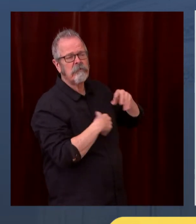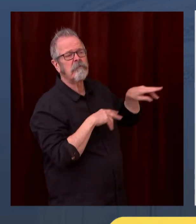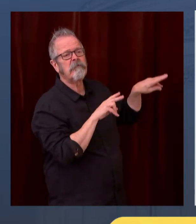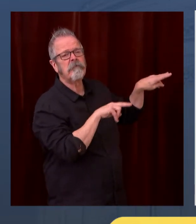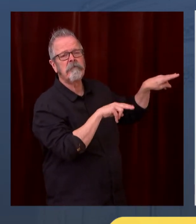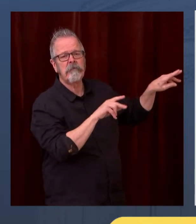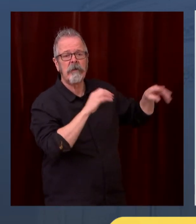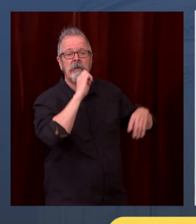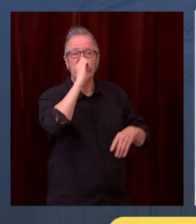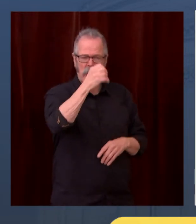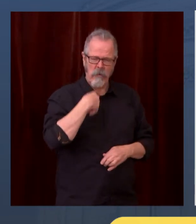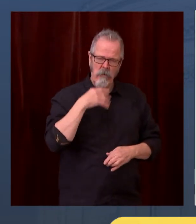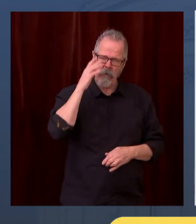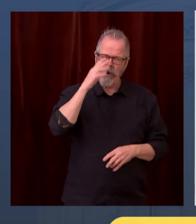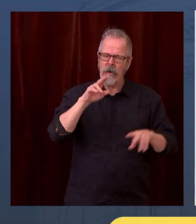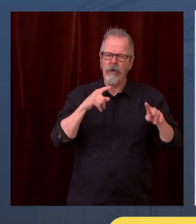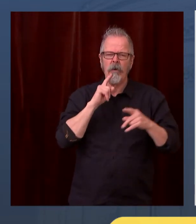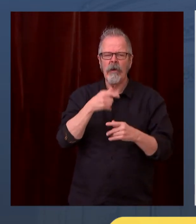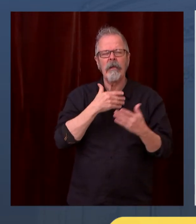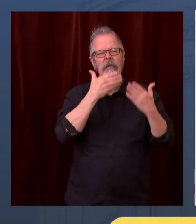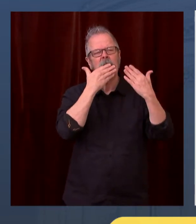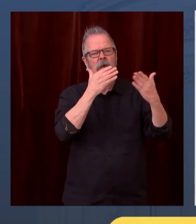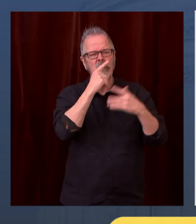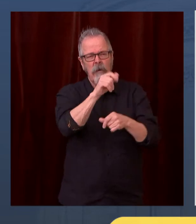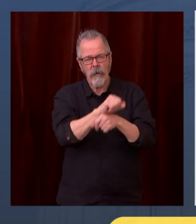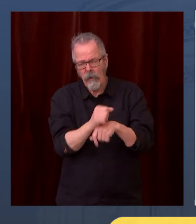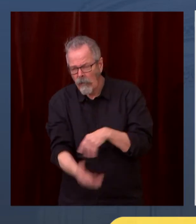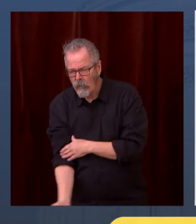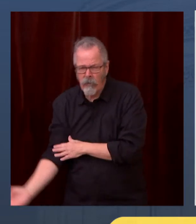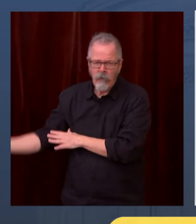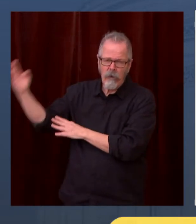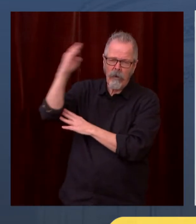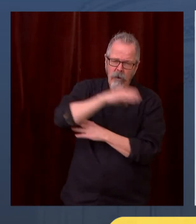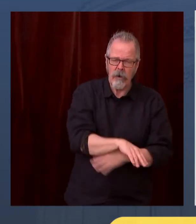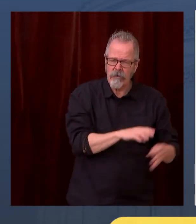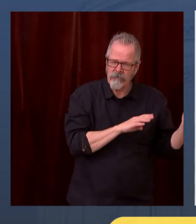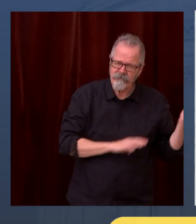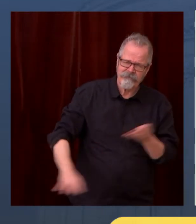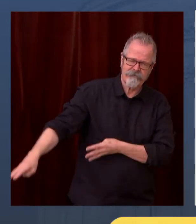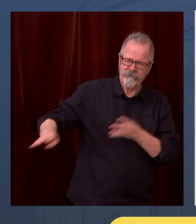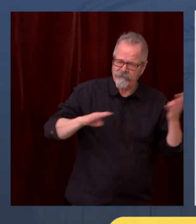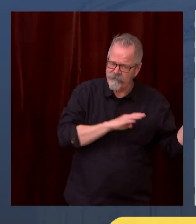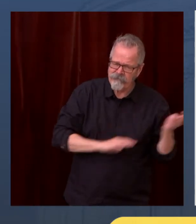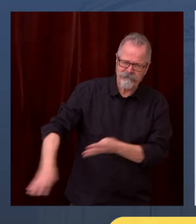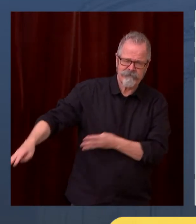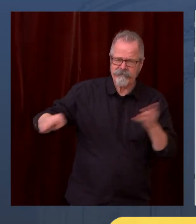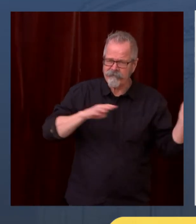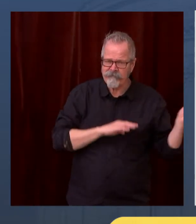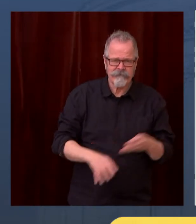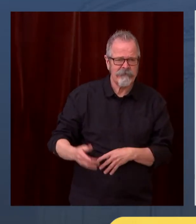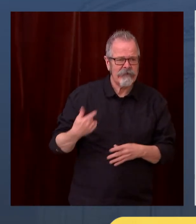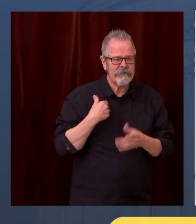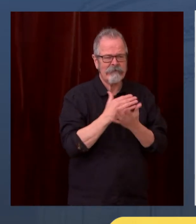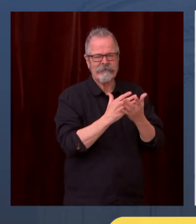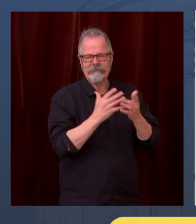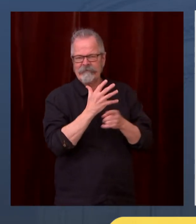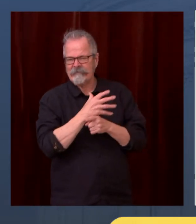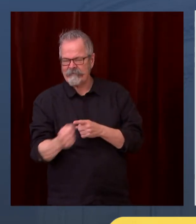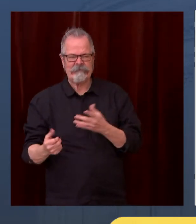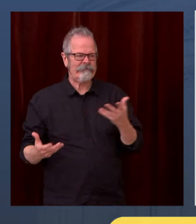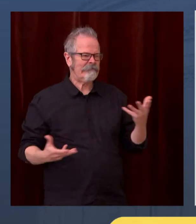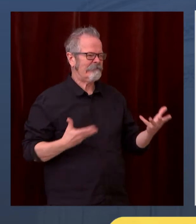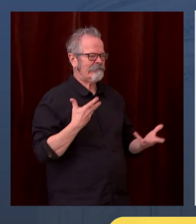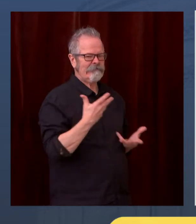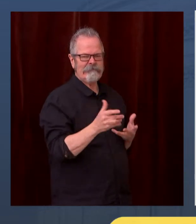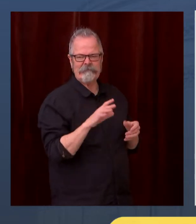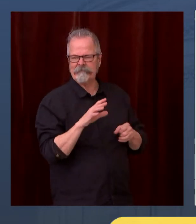you to all of you. The hours are long, the work is challenging, the supply is not sufficient to meet needs. We know that. But the effort we've seen